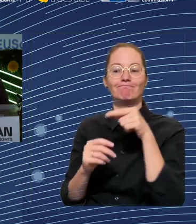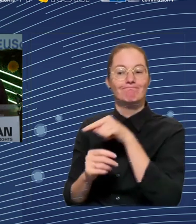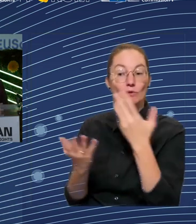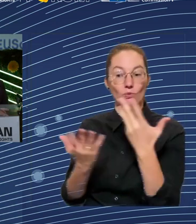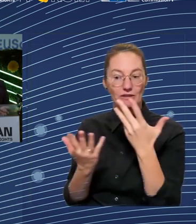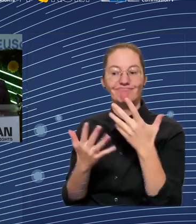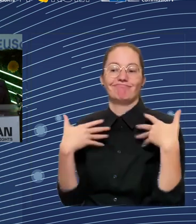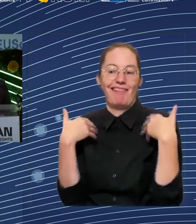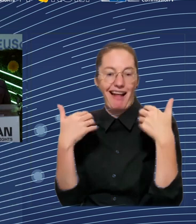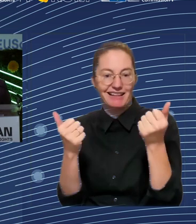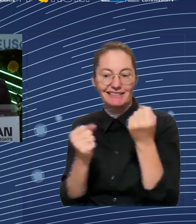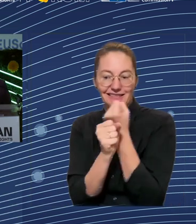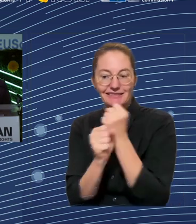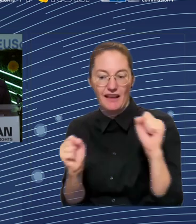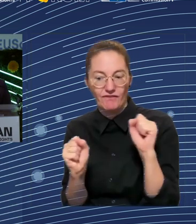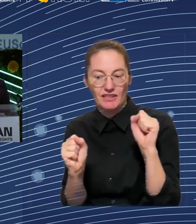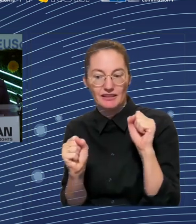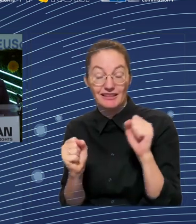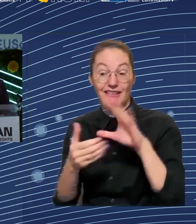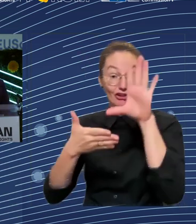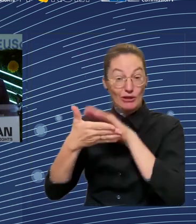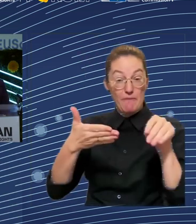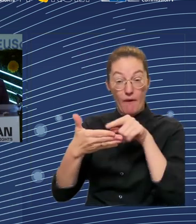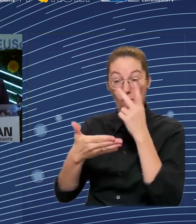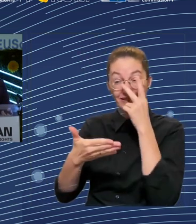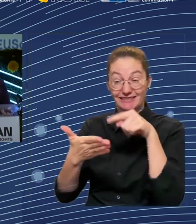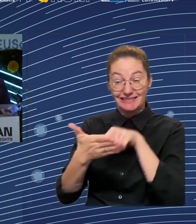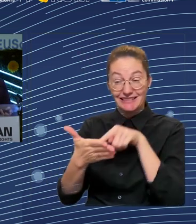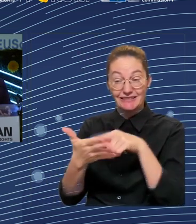is much above the EU average of 34%.